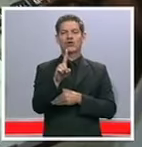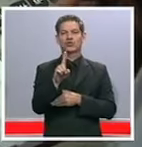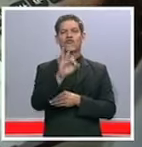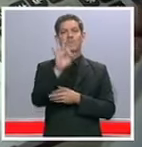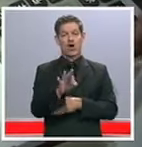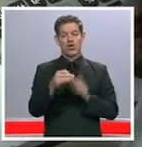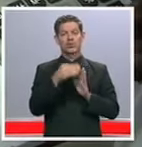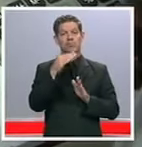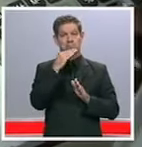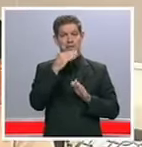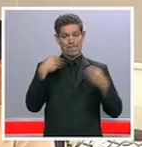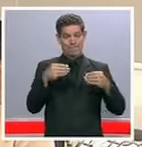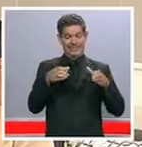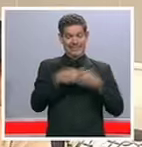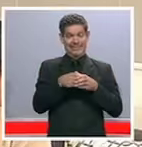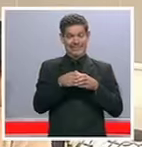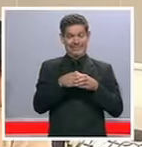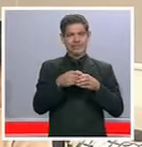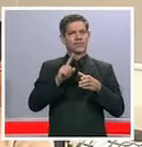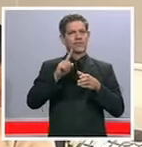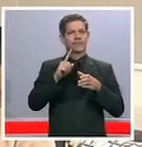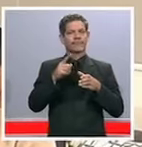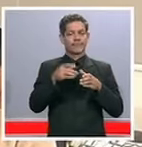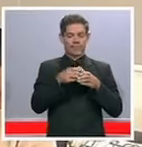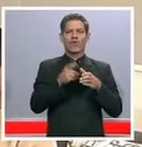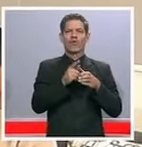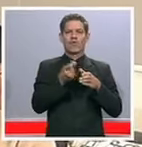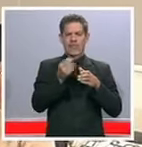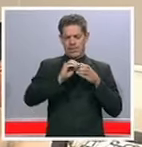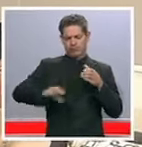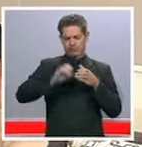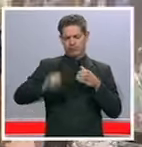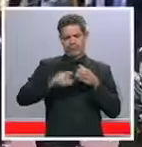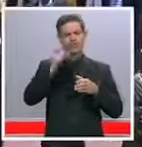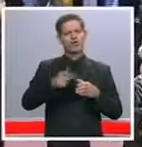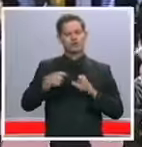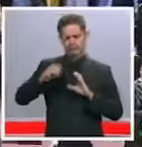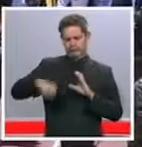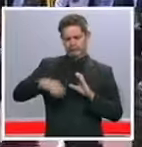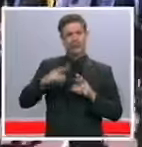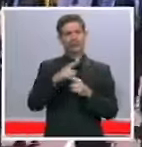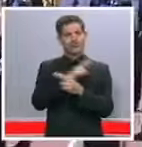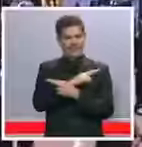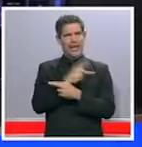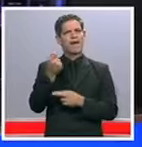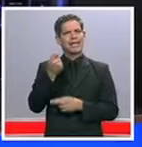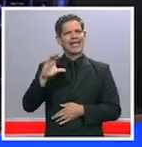law, employees will no longer be allowed to cash in their retirement annuities when they retire.